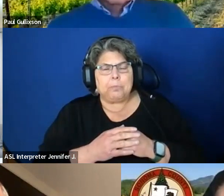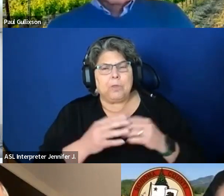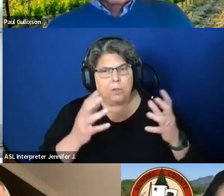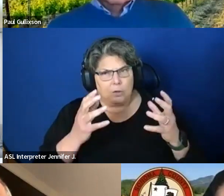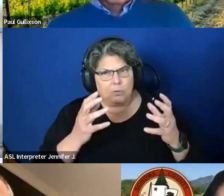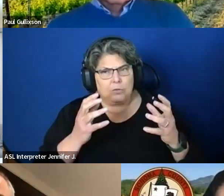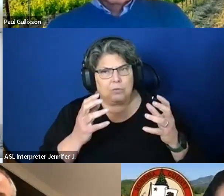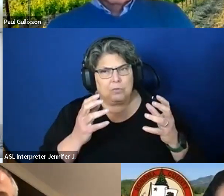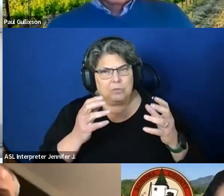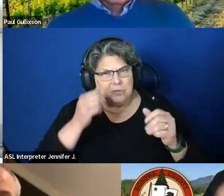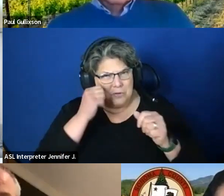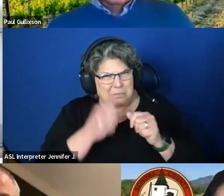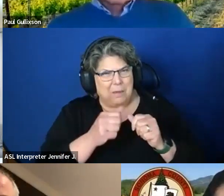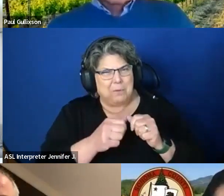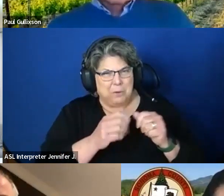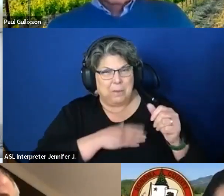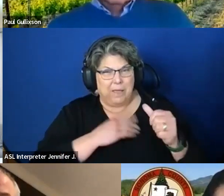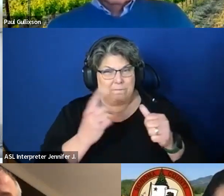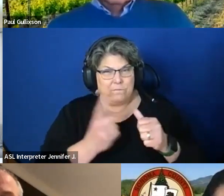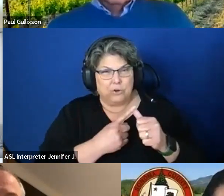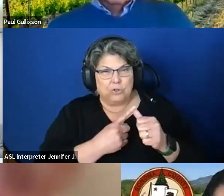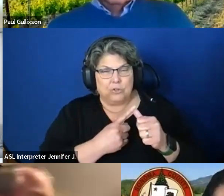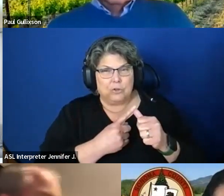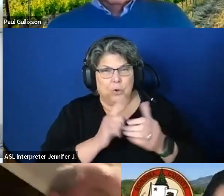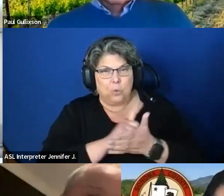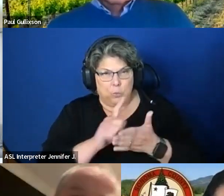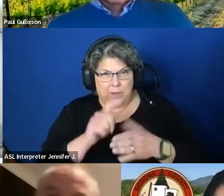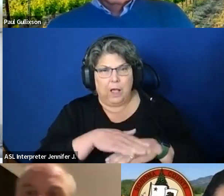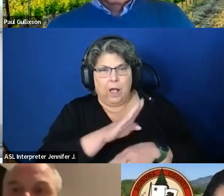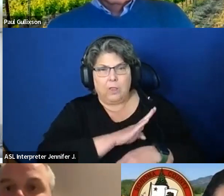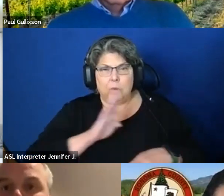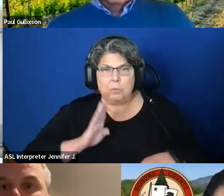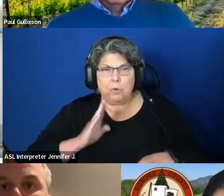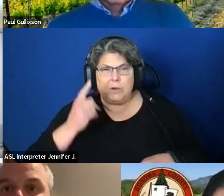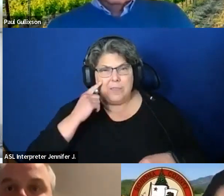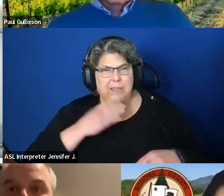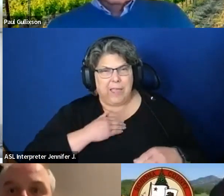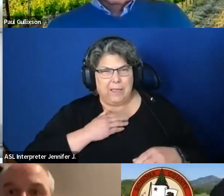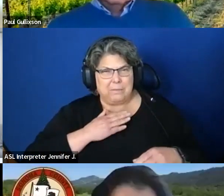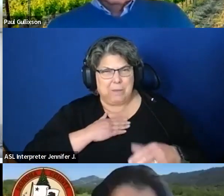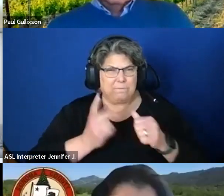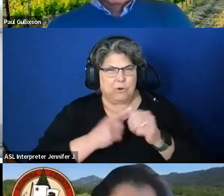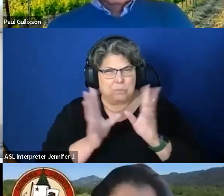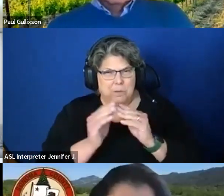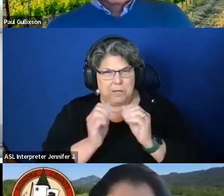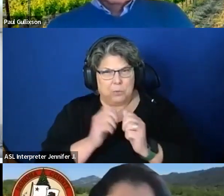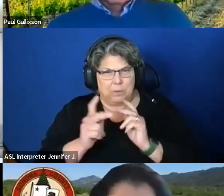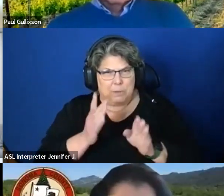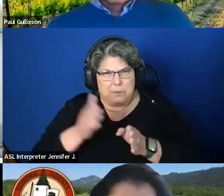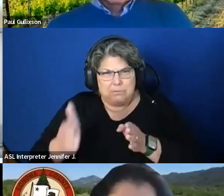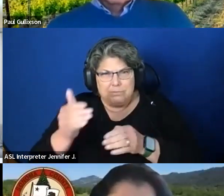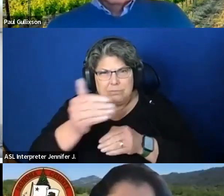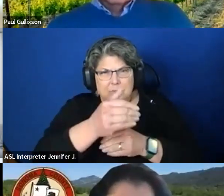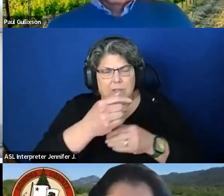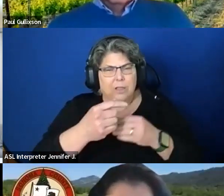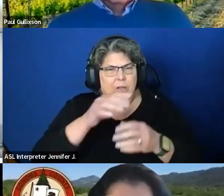recall that my first week on the board, I think I had my first meeting with the neighbors around the Project